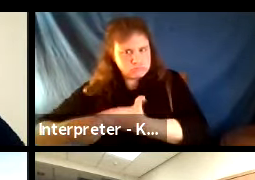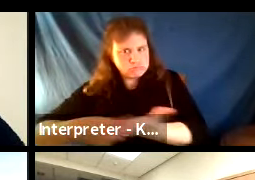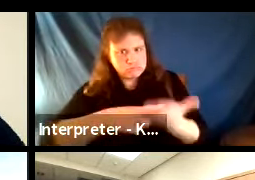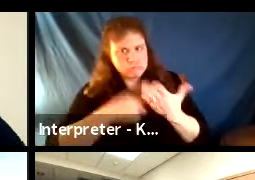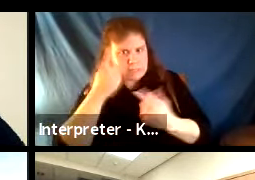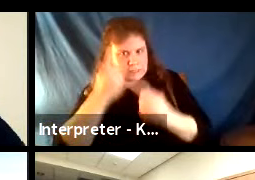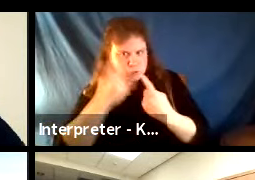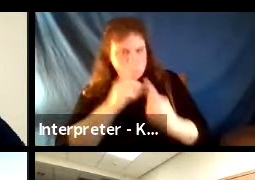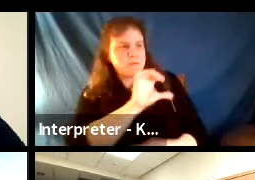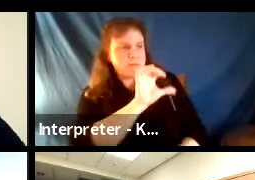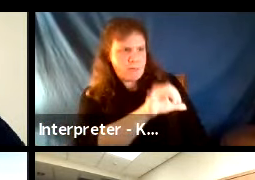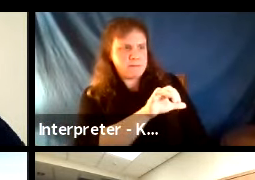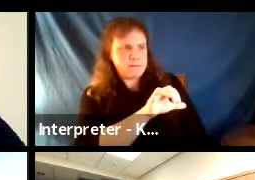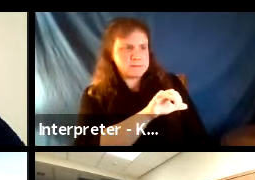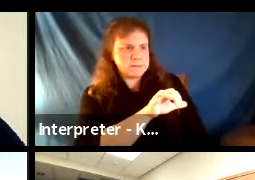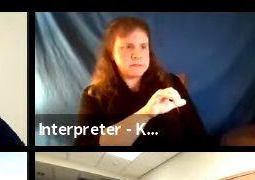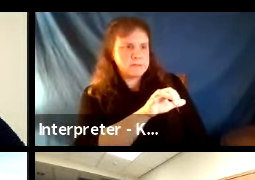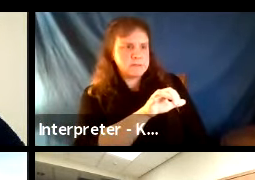balancing the